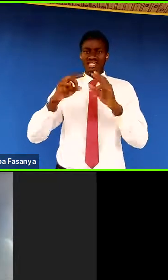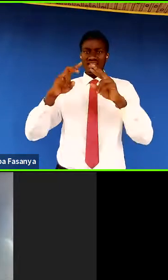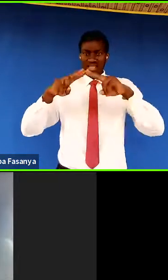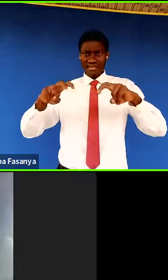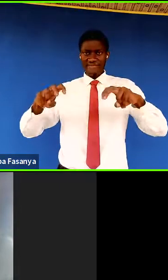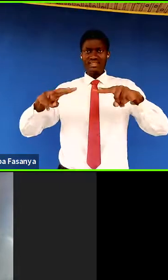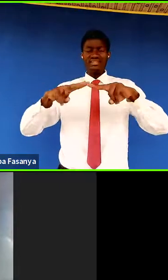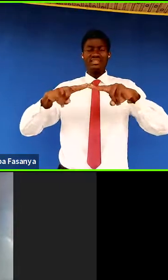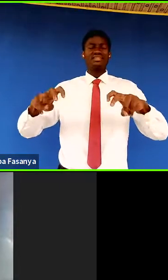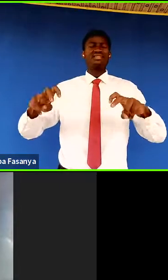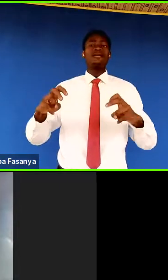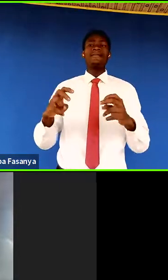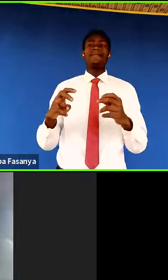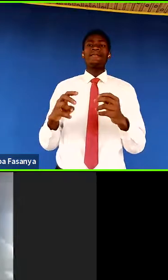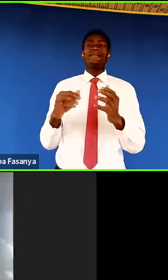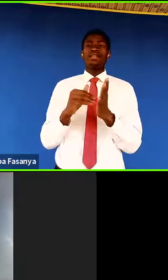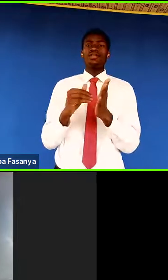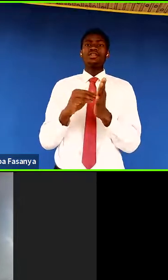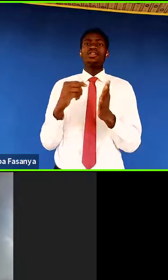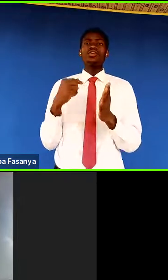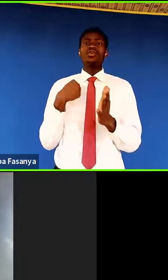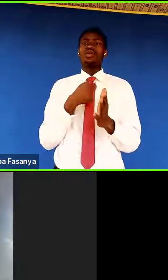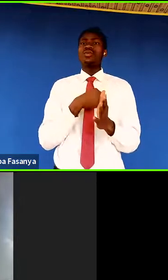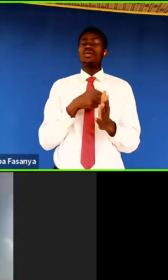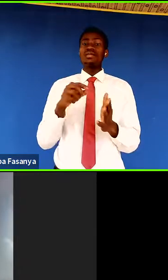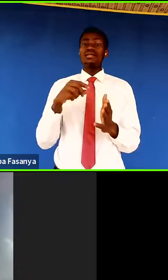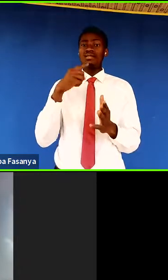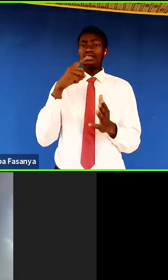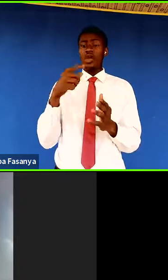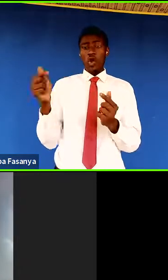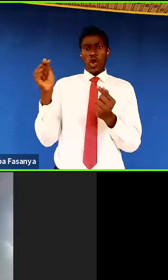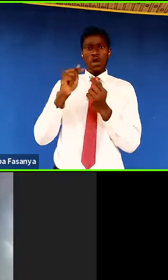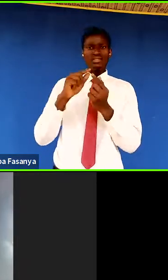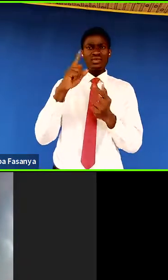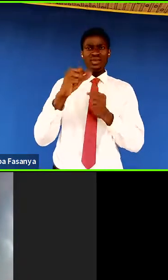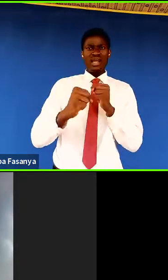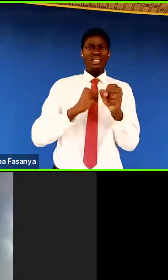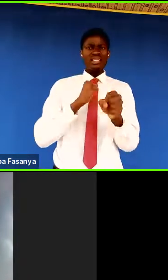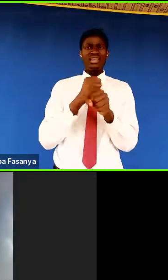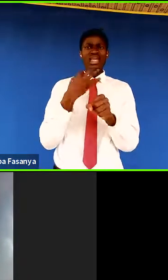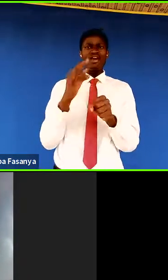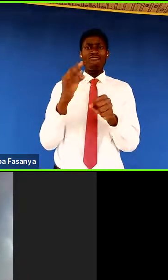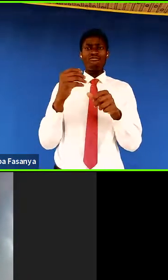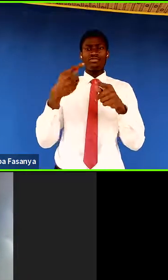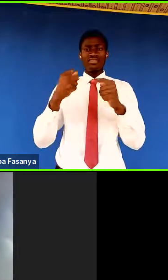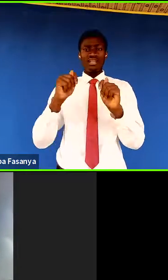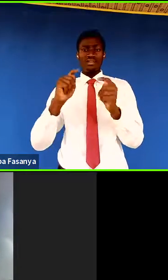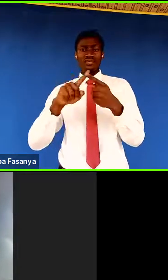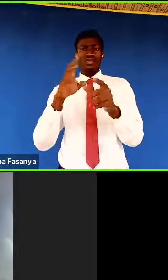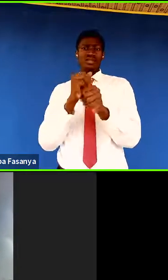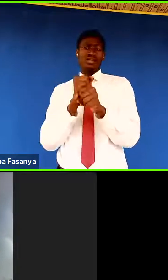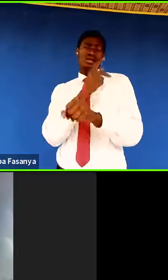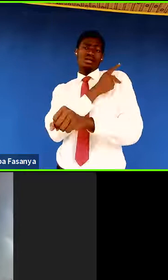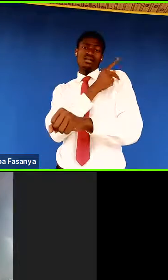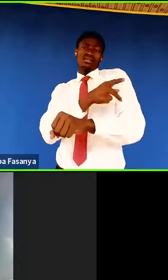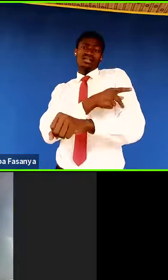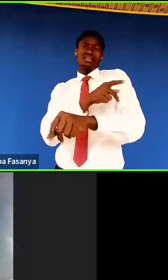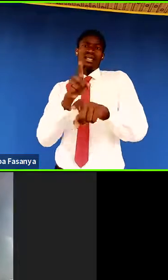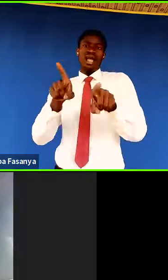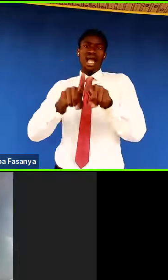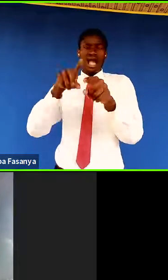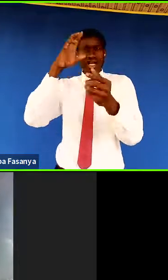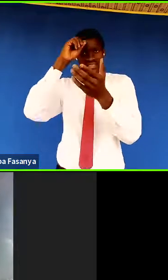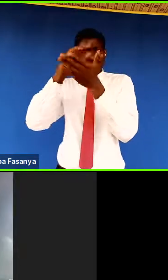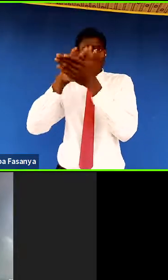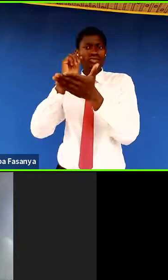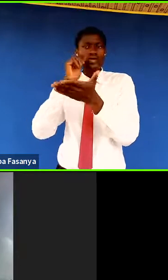it is until 1 year of trying to get pregnant as a couple and nothing is happening that you can seek help.